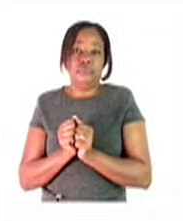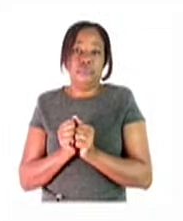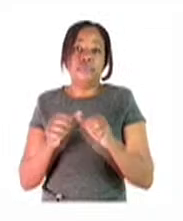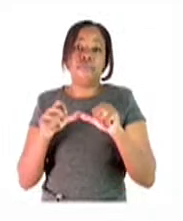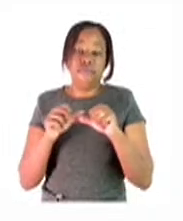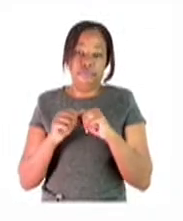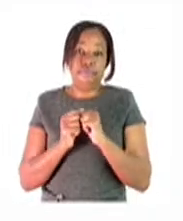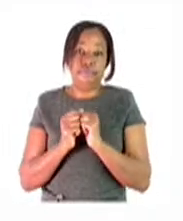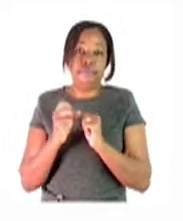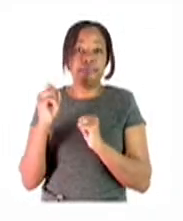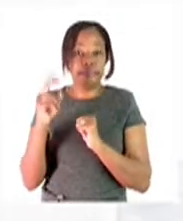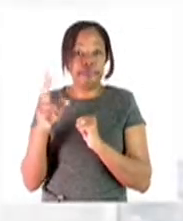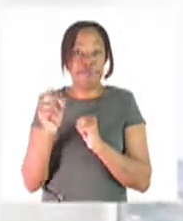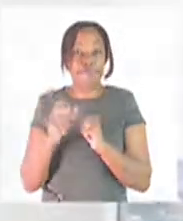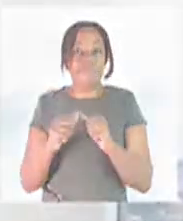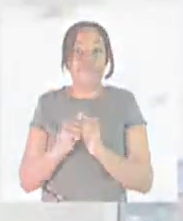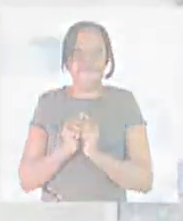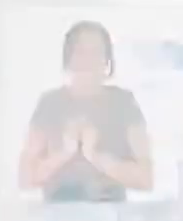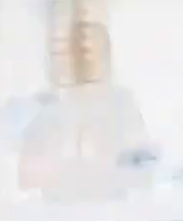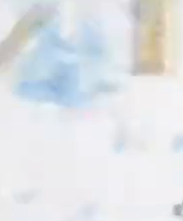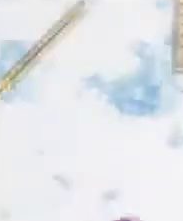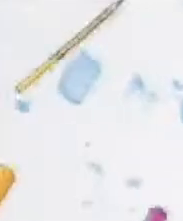fun. Enjoy.